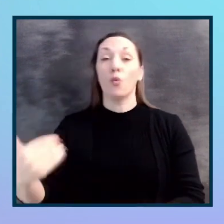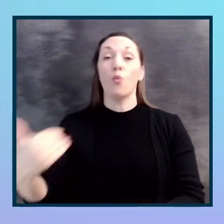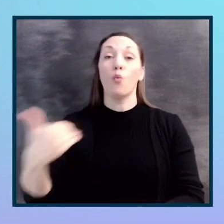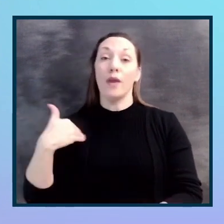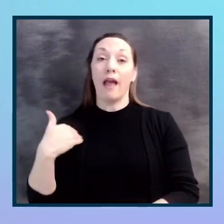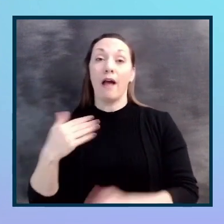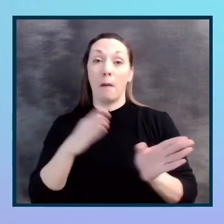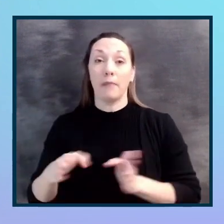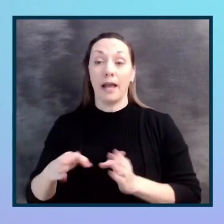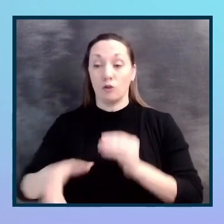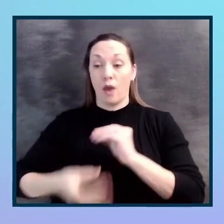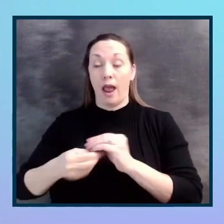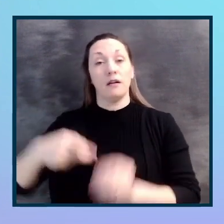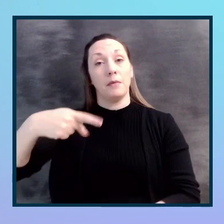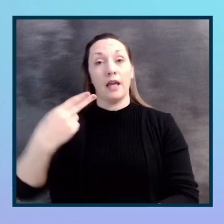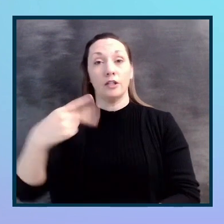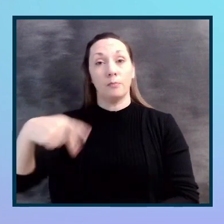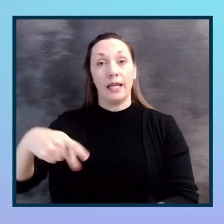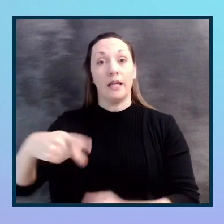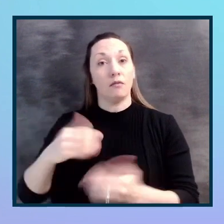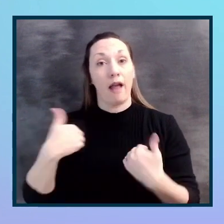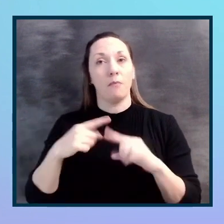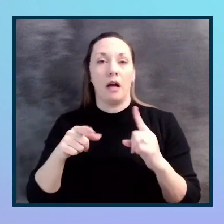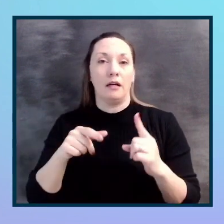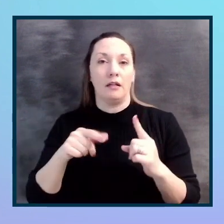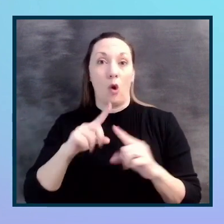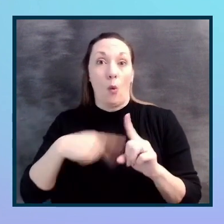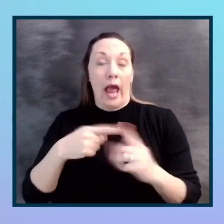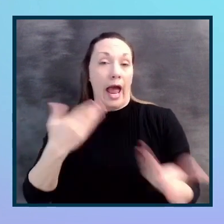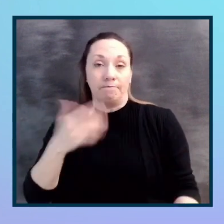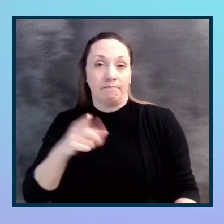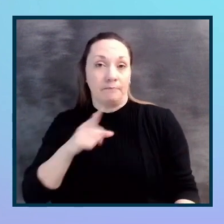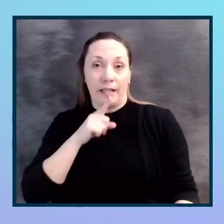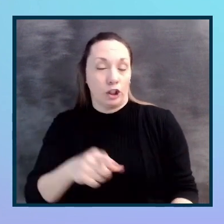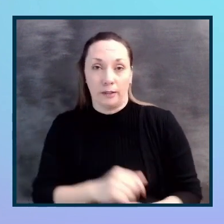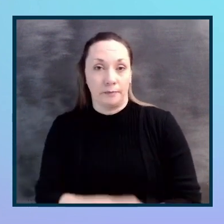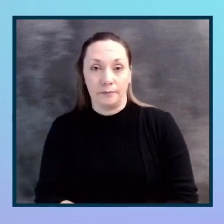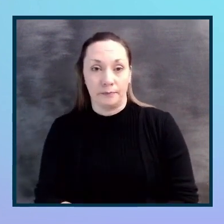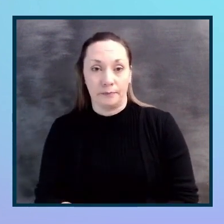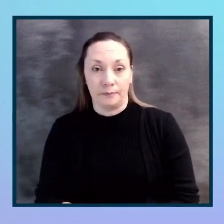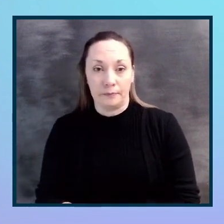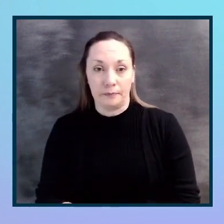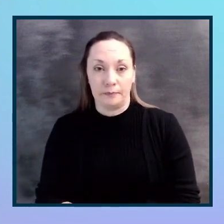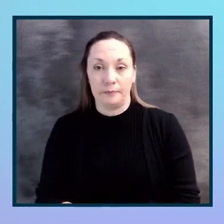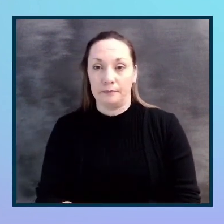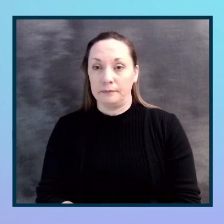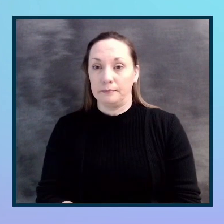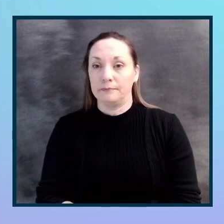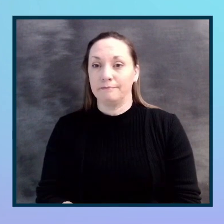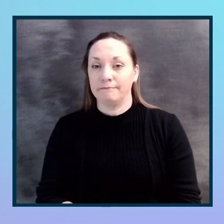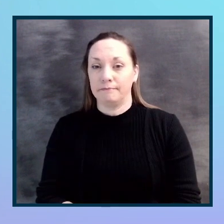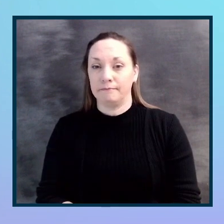PHP to axe-linter. We're just not sure when we're going to add support for that. All right.